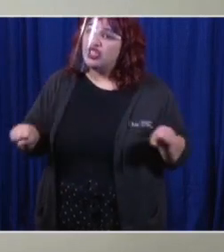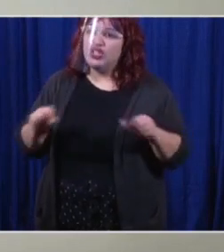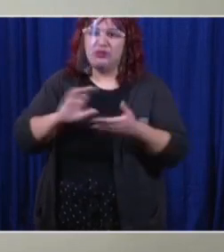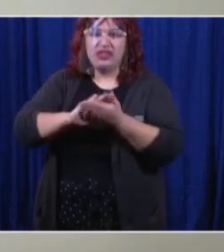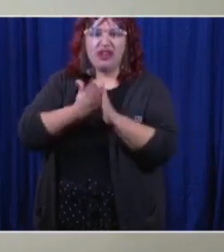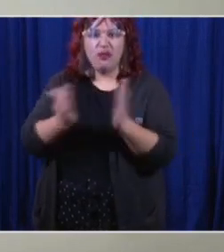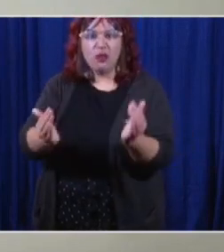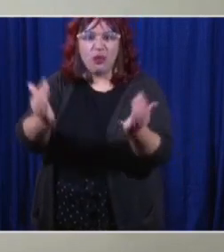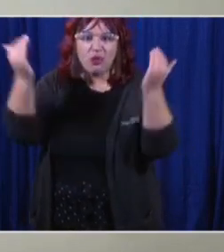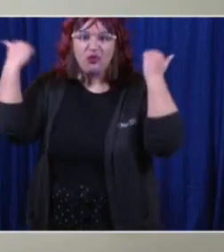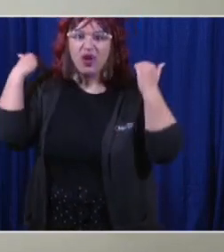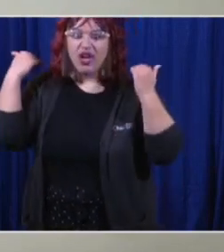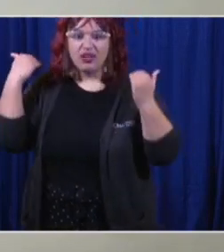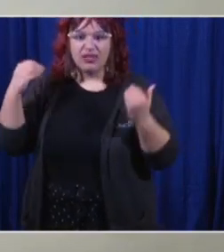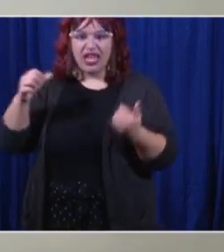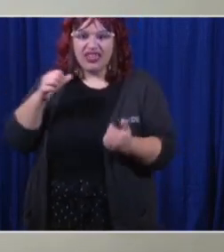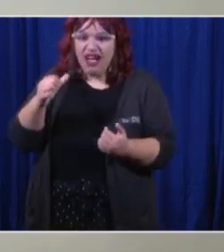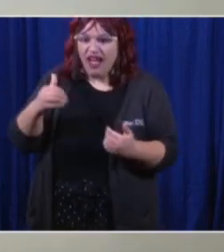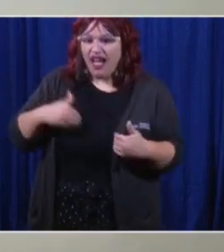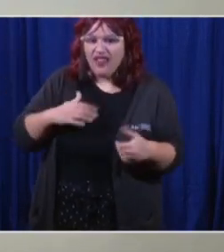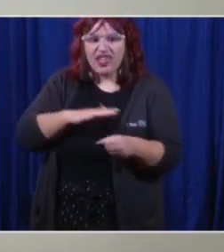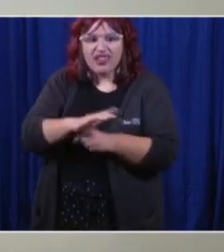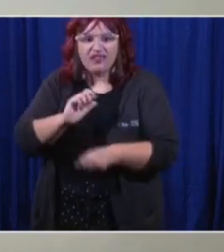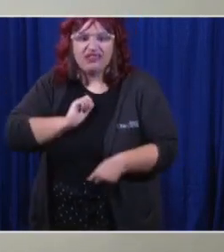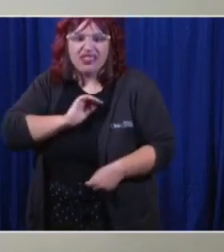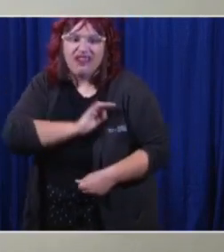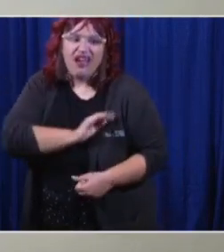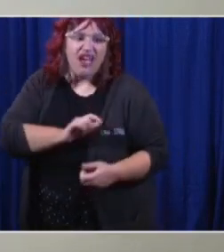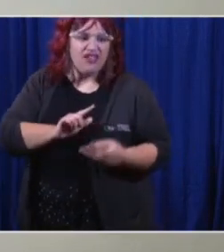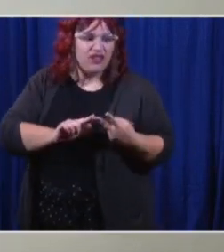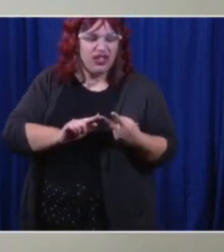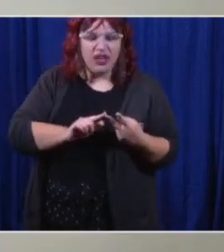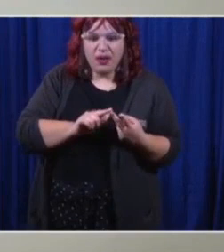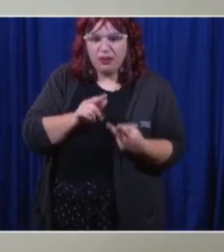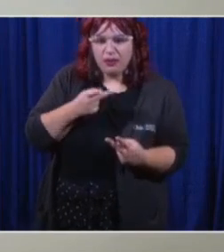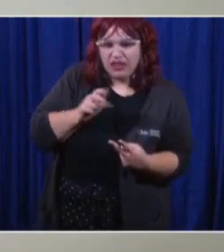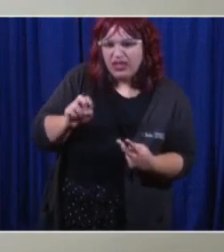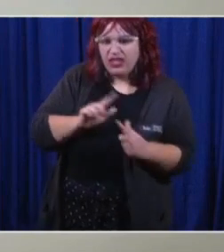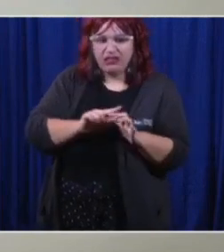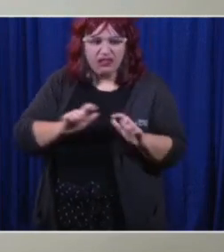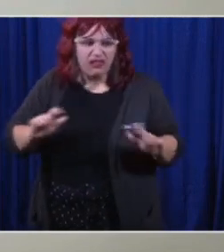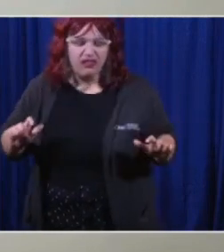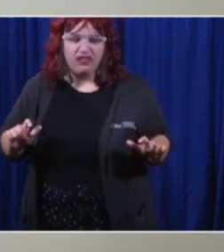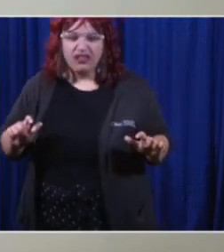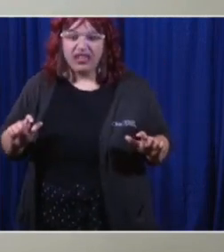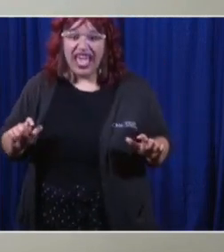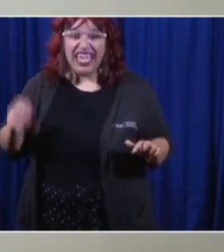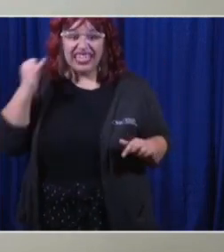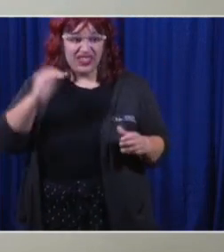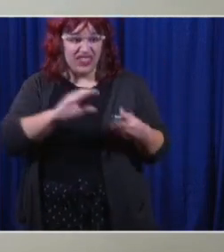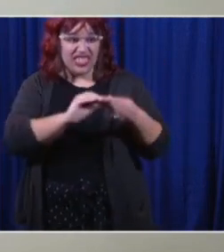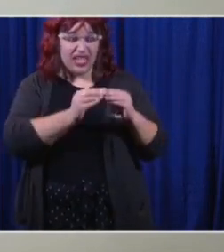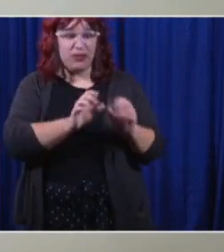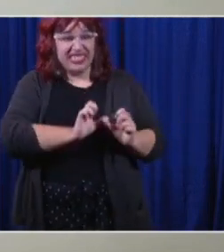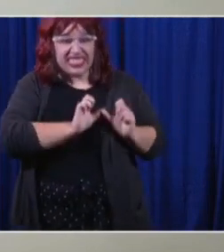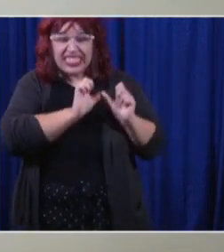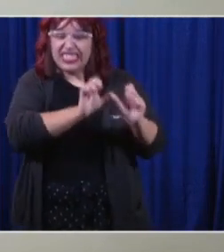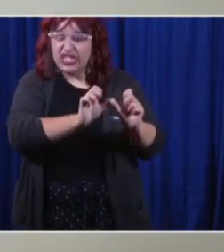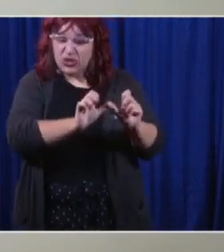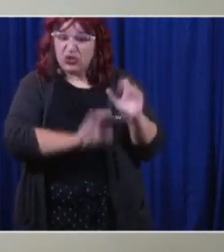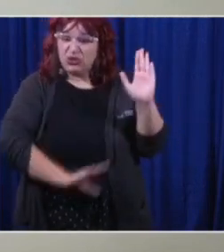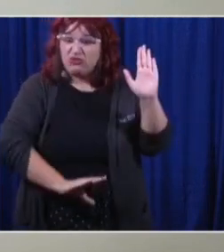community. If the doubling time continues at a pace that it is, that we've seen since the beginning of October, every 3